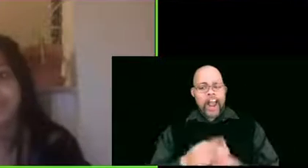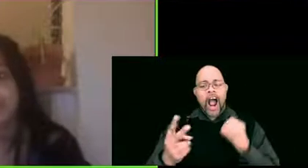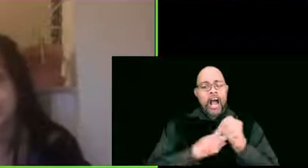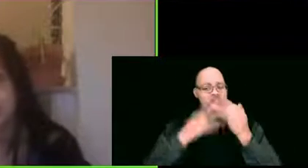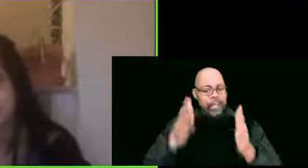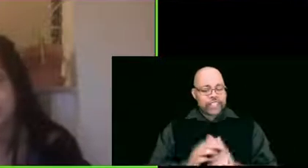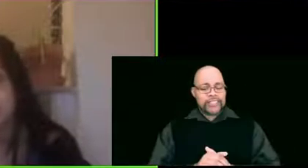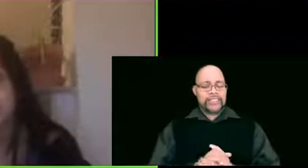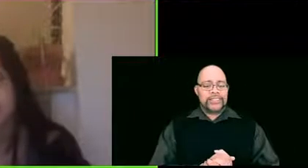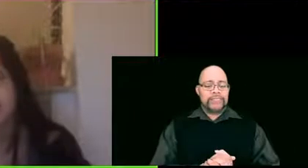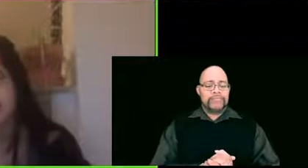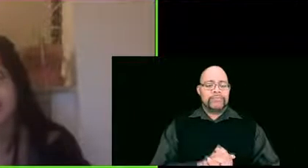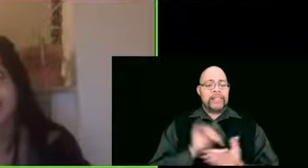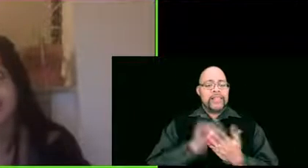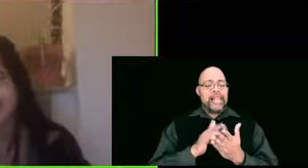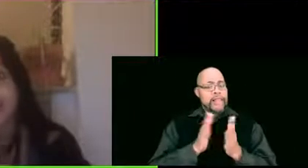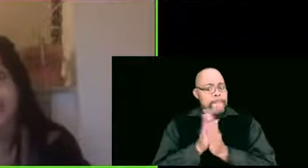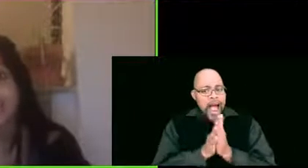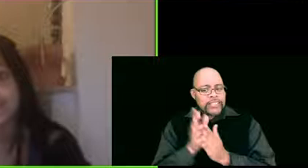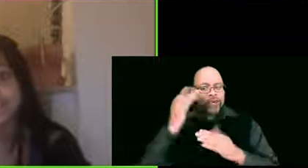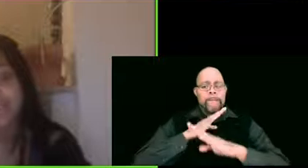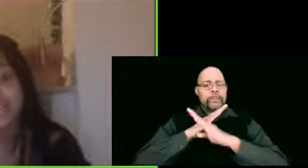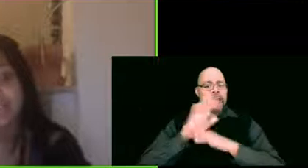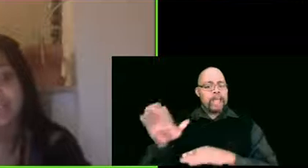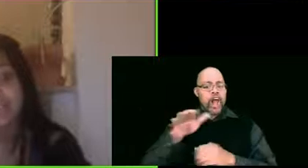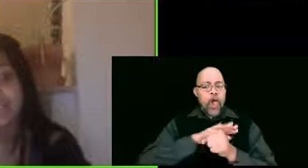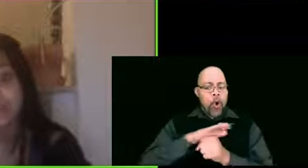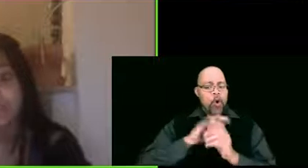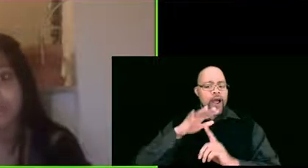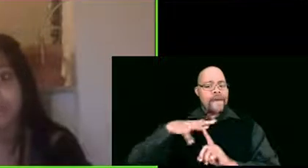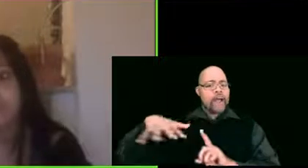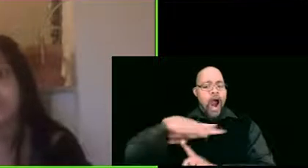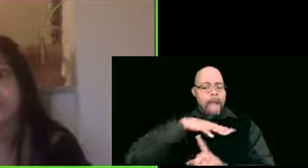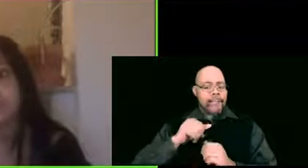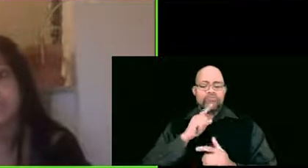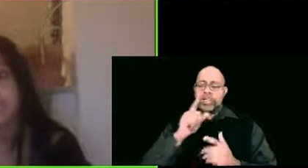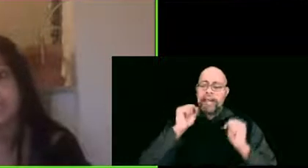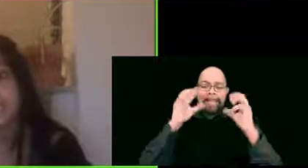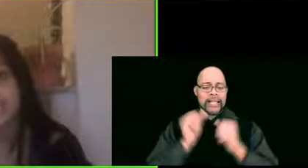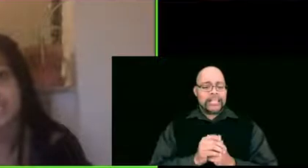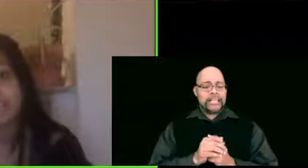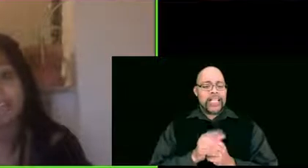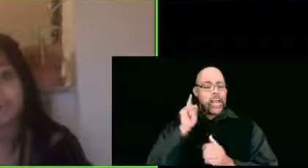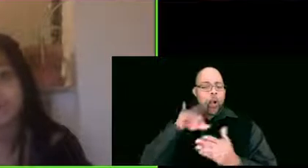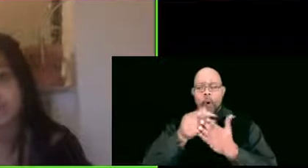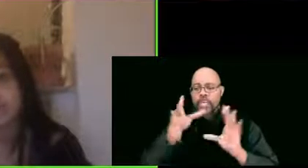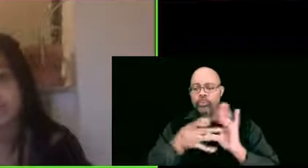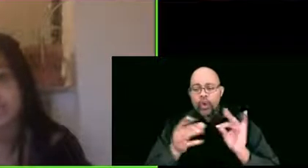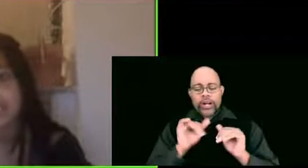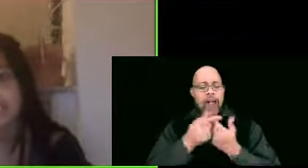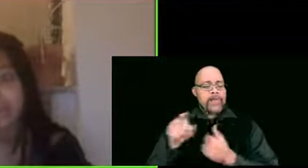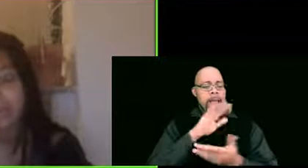fishermen, conservationists, and their passion for protecting their local environment was just amazing. And hearing all